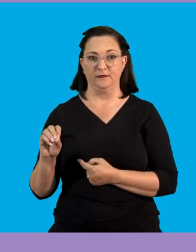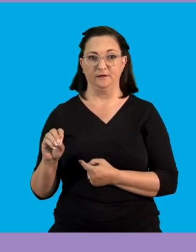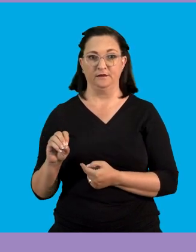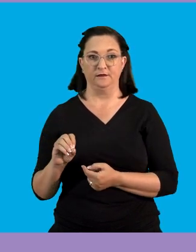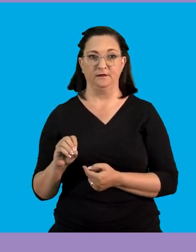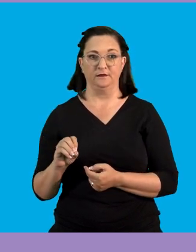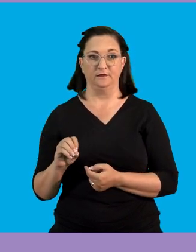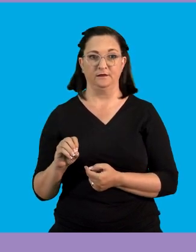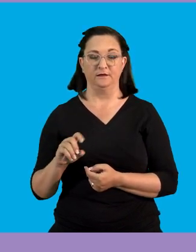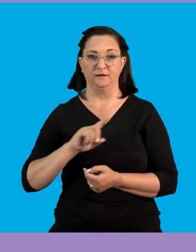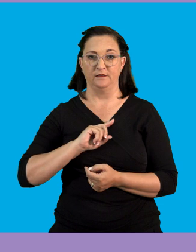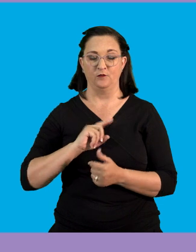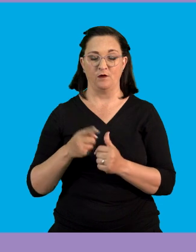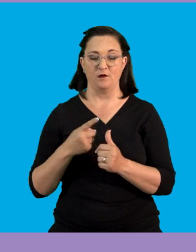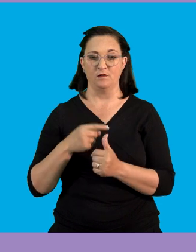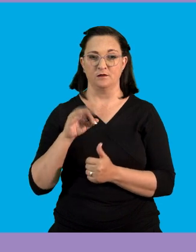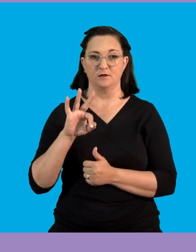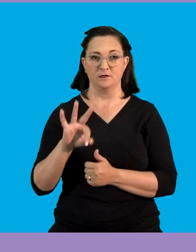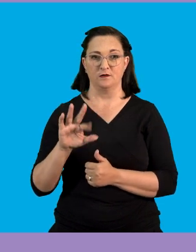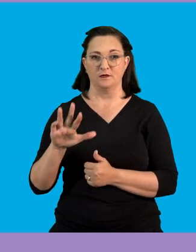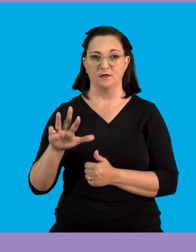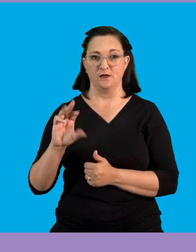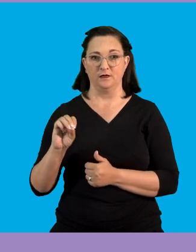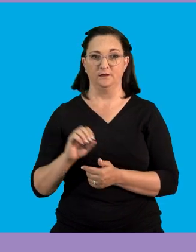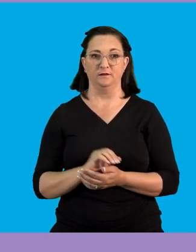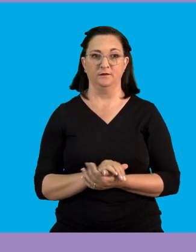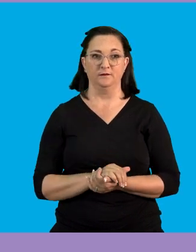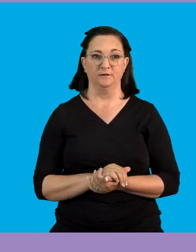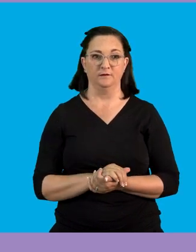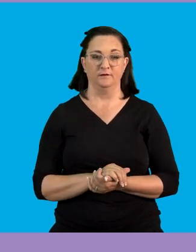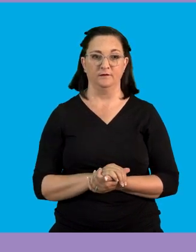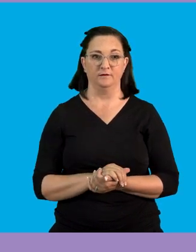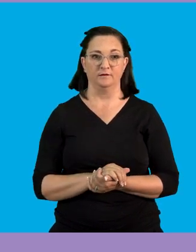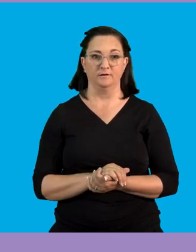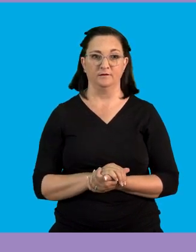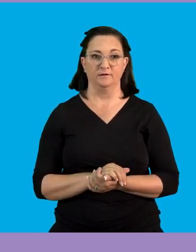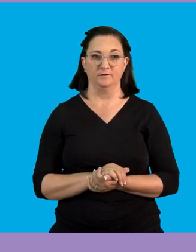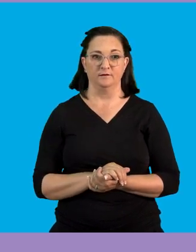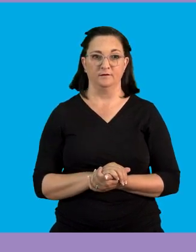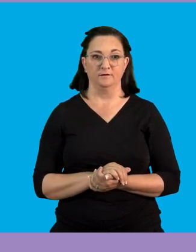360 plus 30 would be 390 degrees. Let me write that properly.